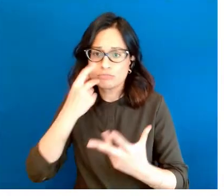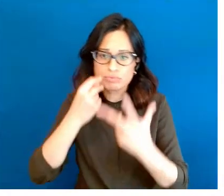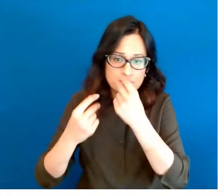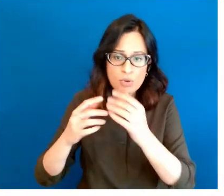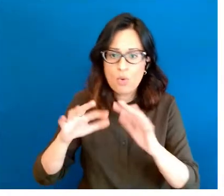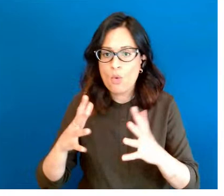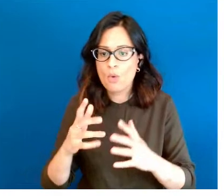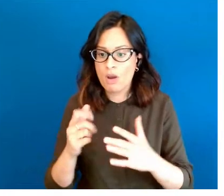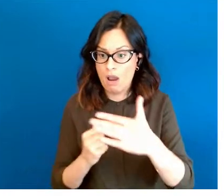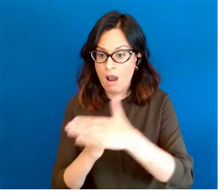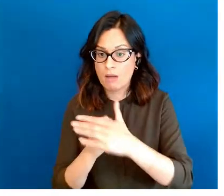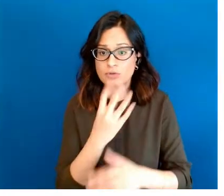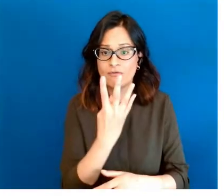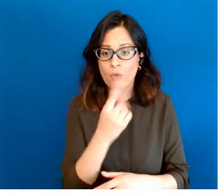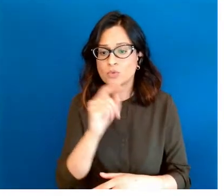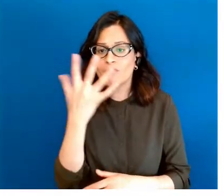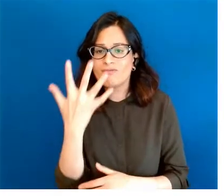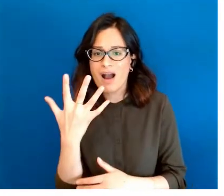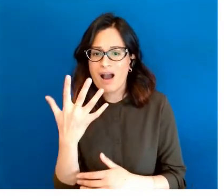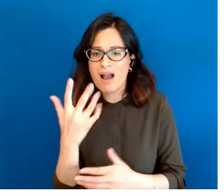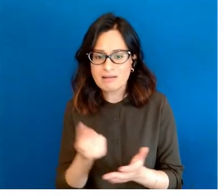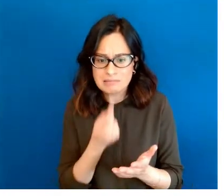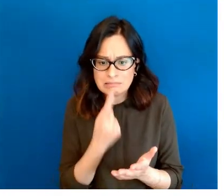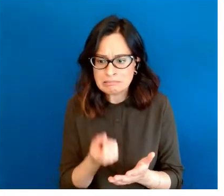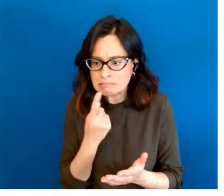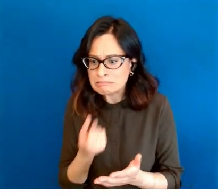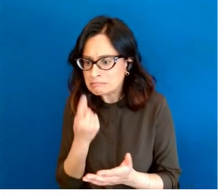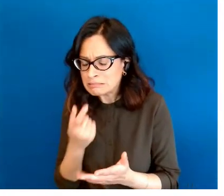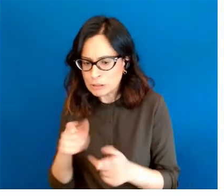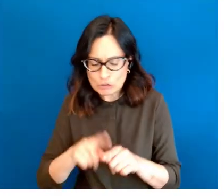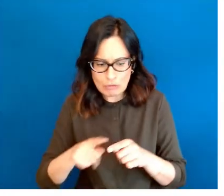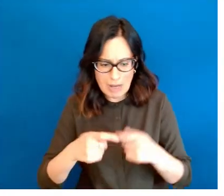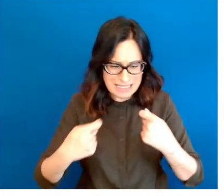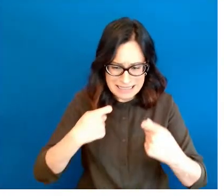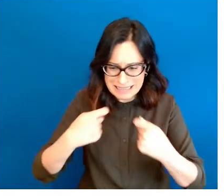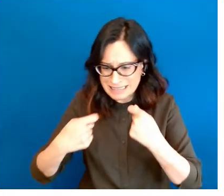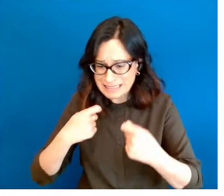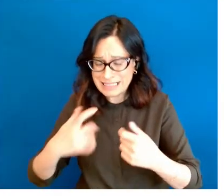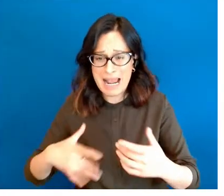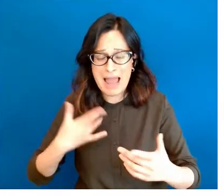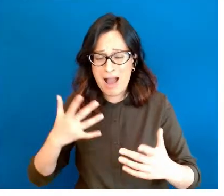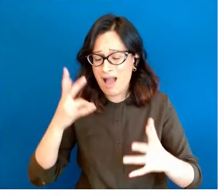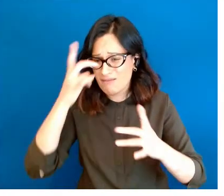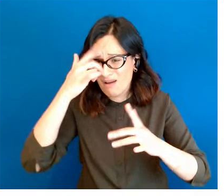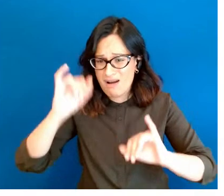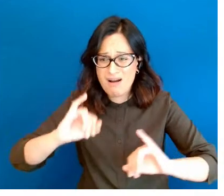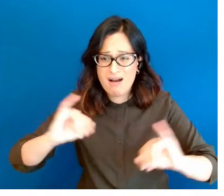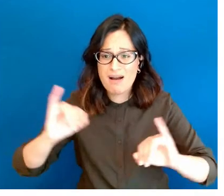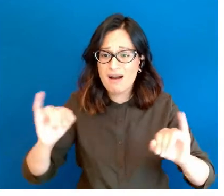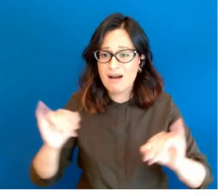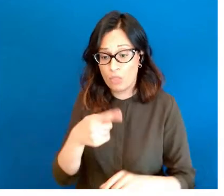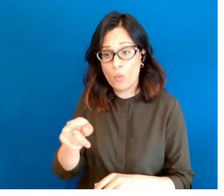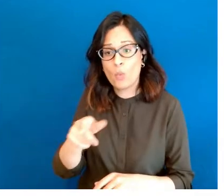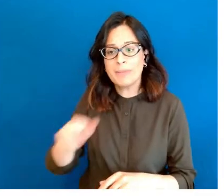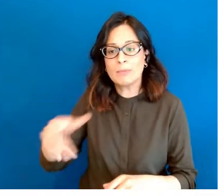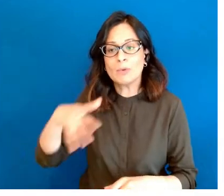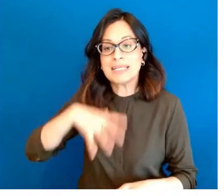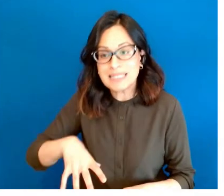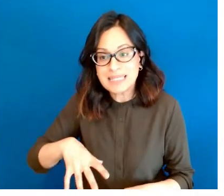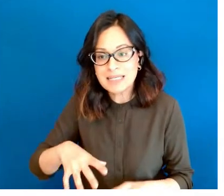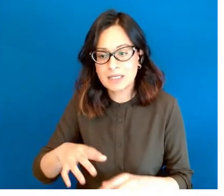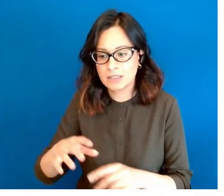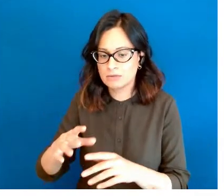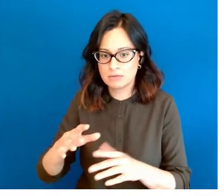5 medications to try and gain control. Their life is a nightmare, and again, these people need to be properly referred.